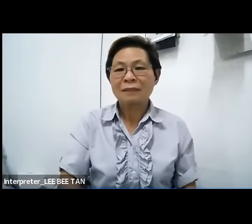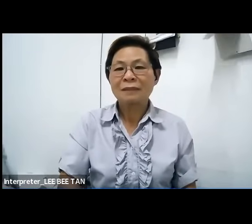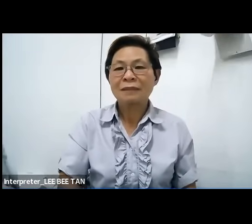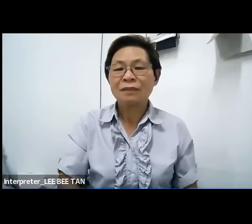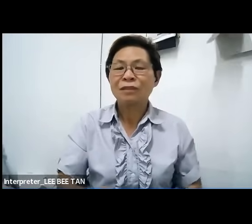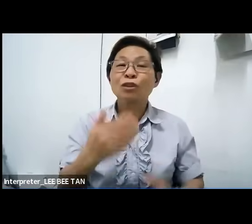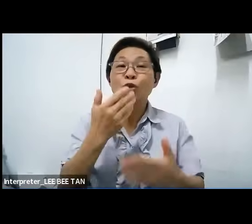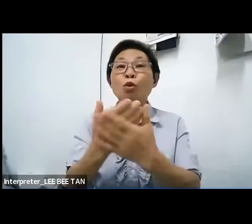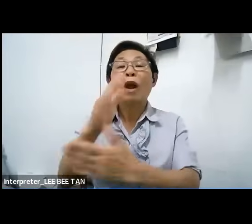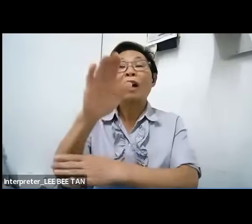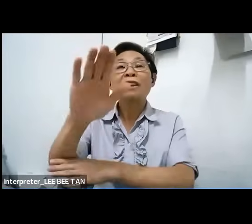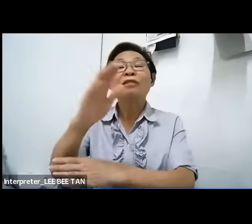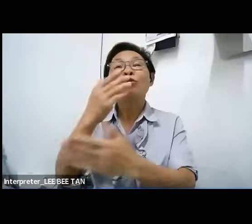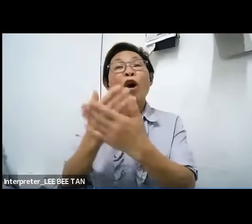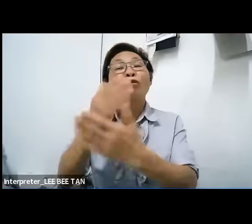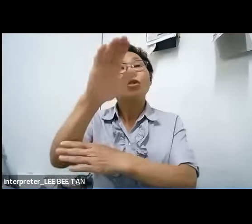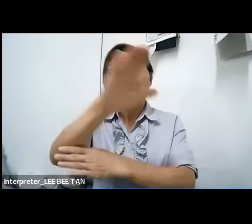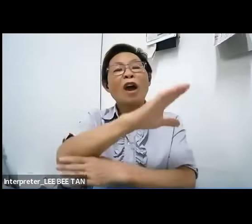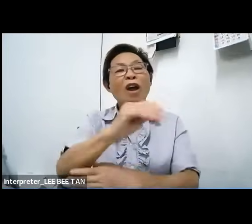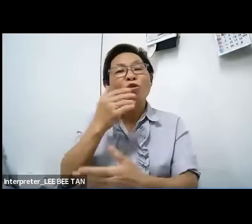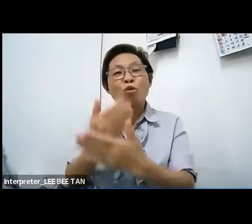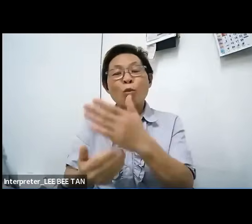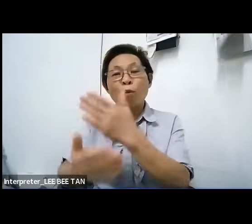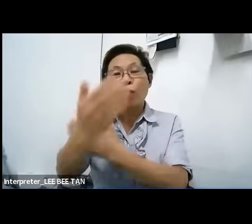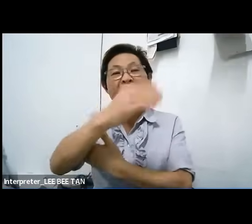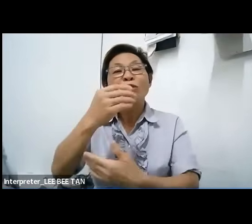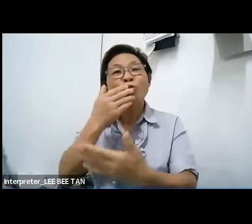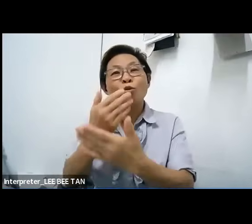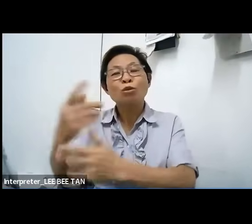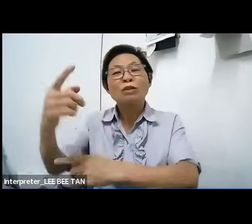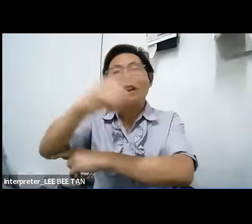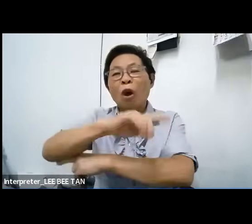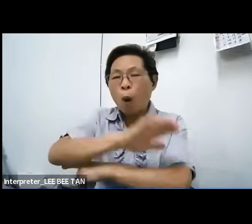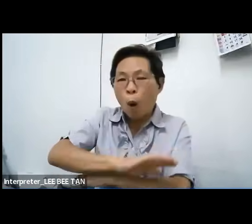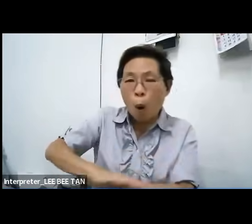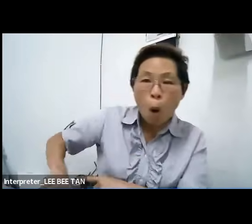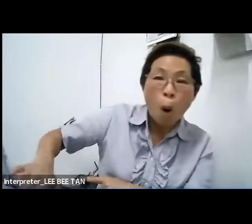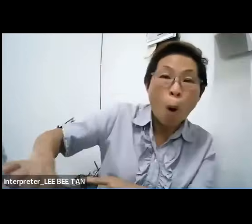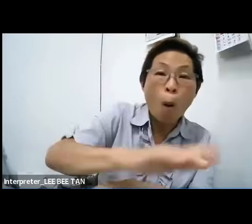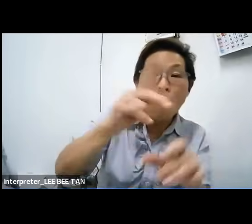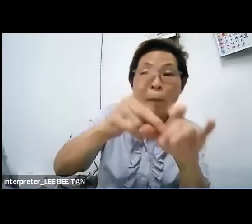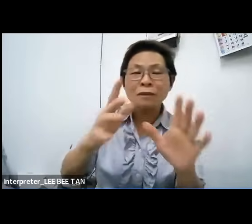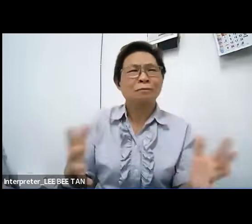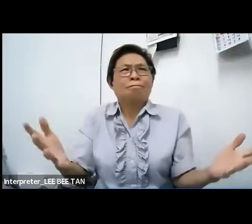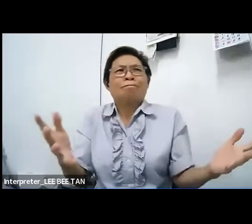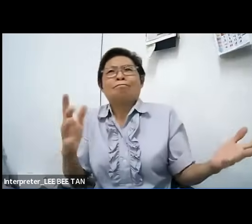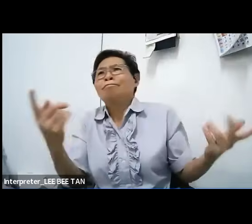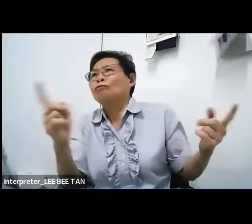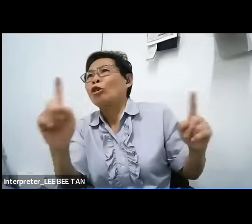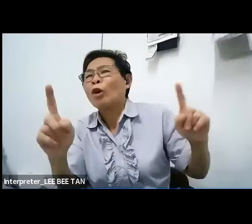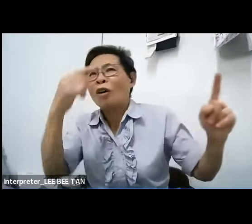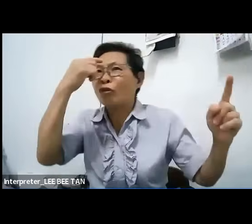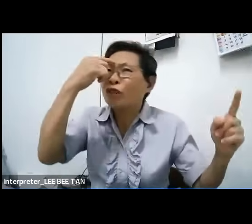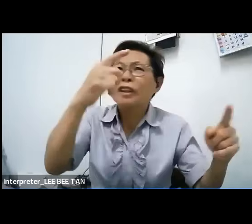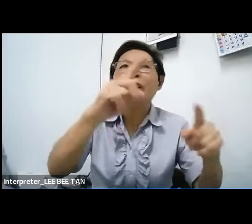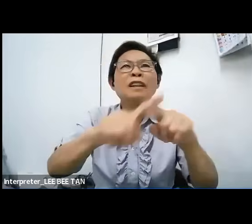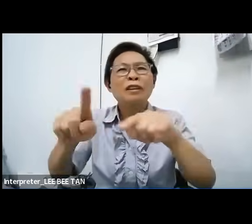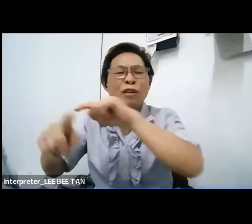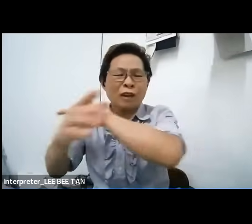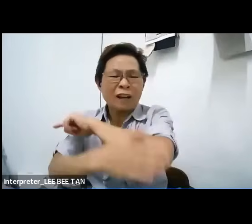Good afternoon, good morning, and good day to all participants wherever you are. First, let